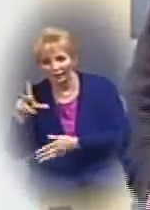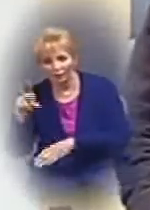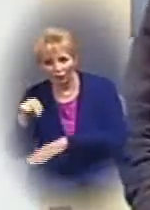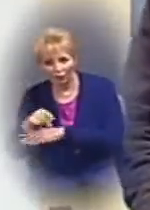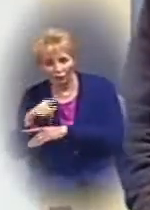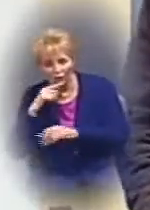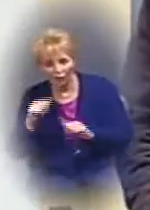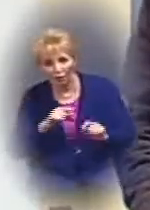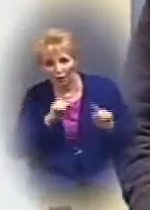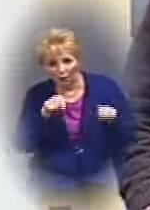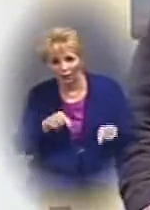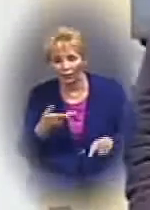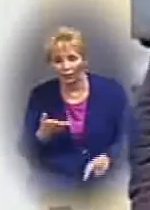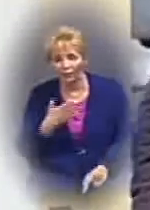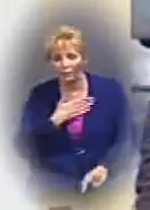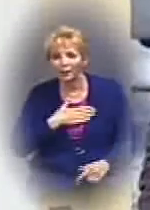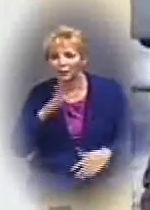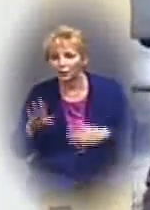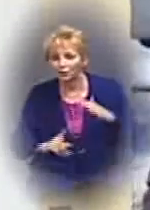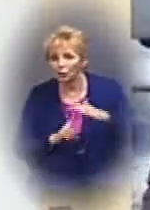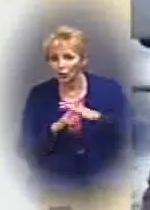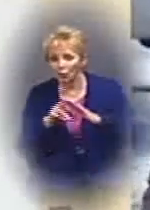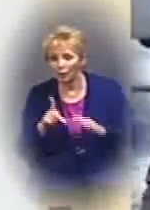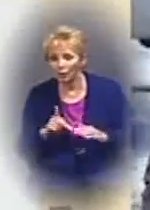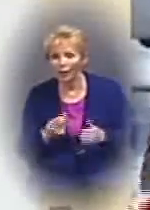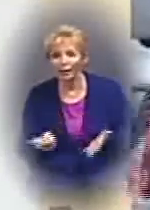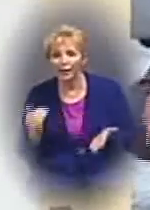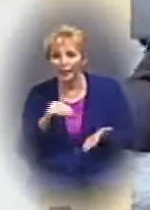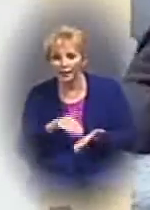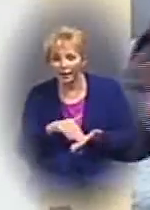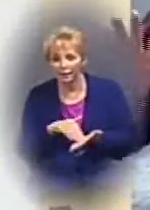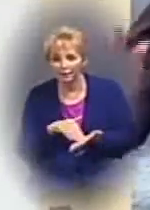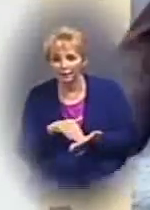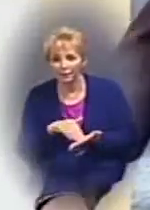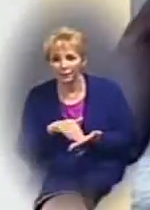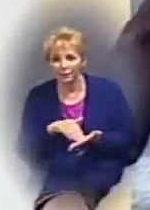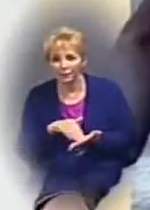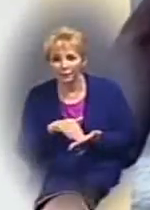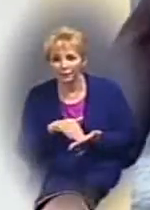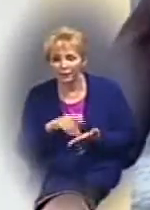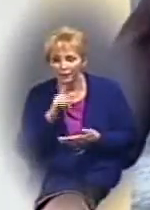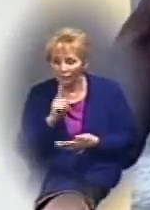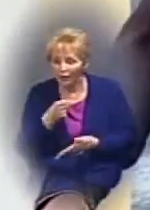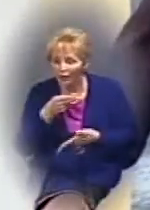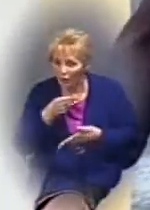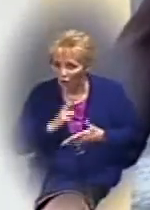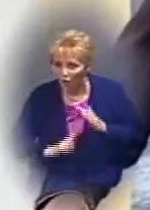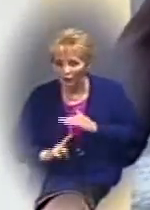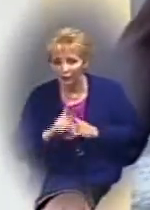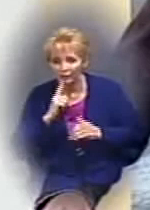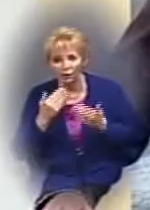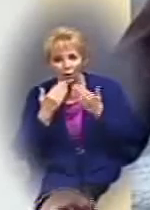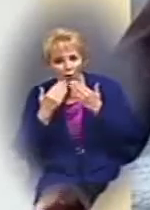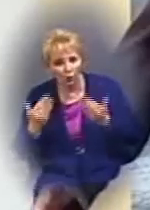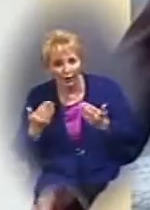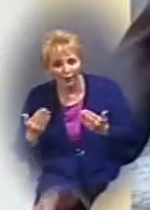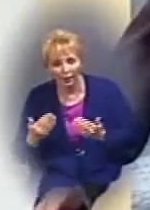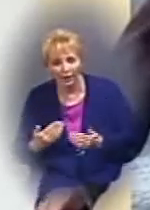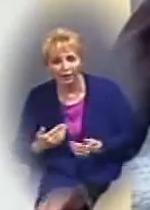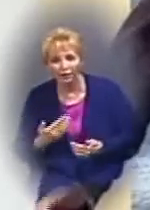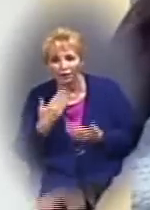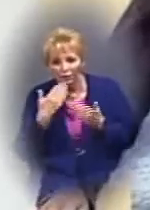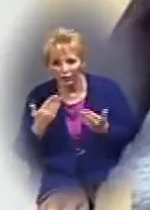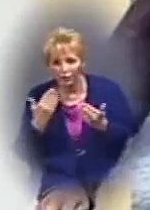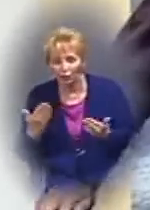if you're able to be there, please show up. And once again, as humbly and as gratefully as I can say it, thank